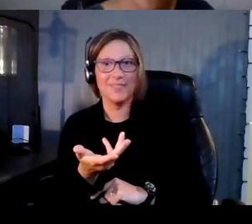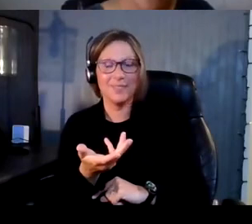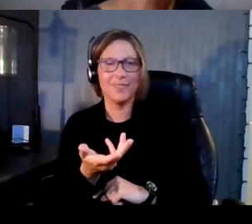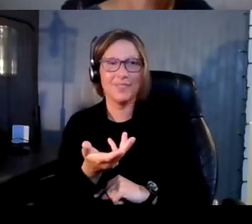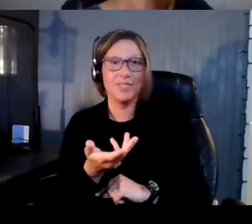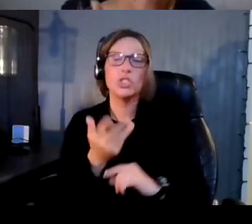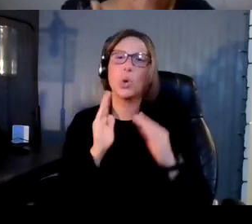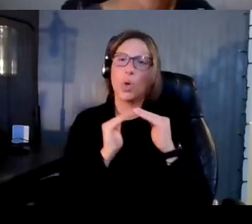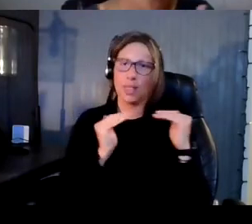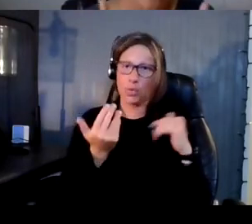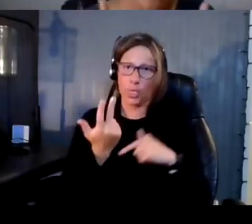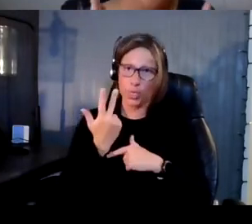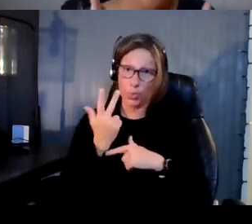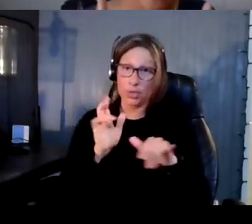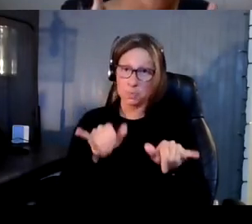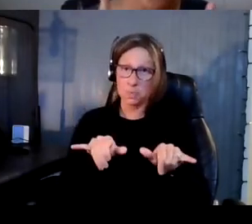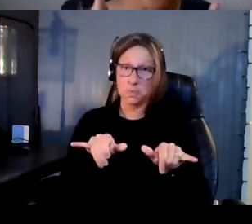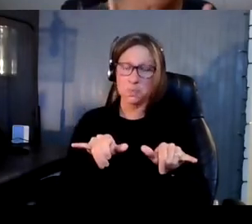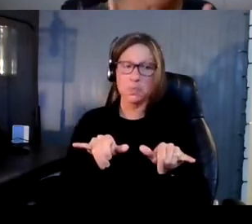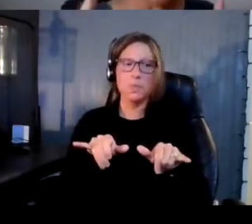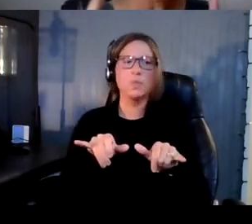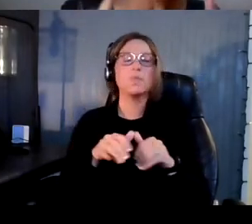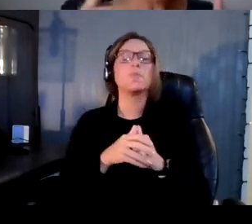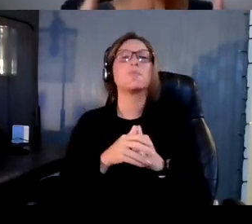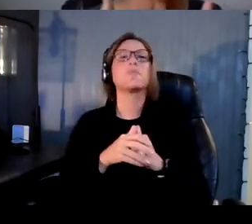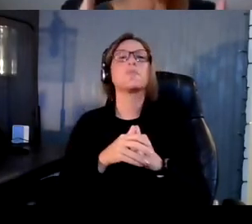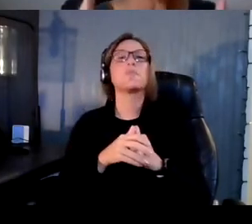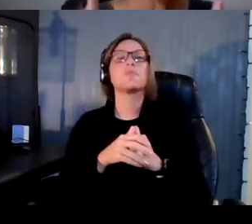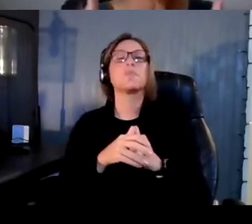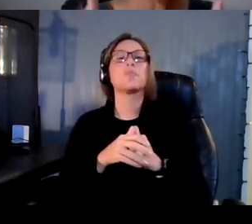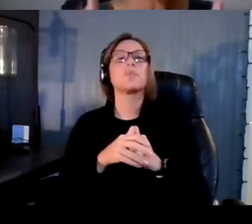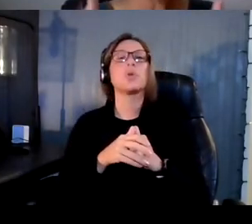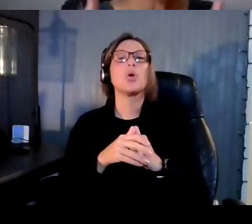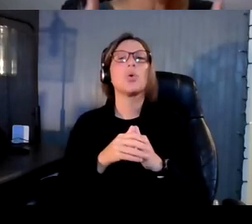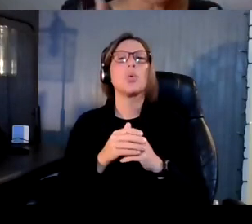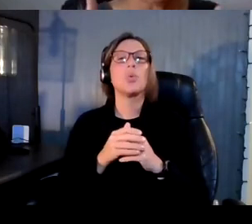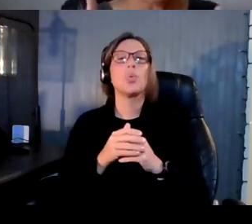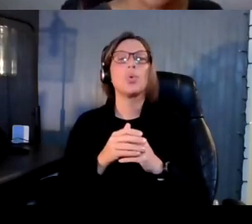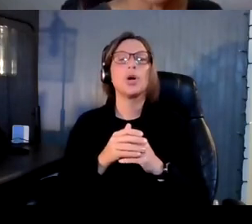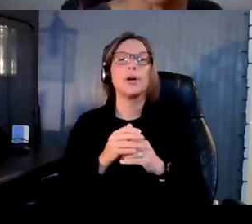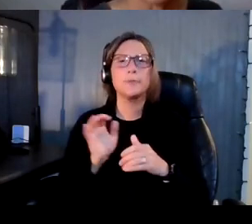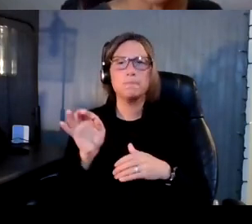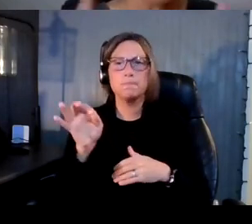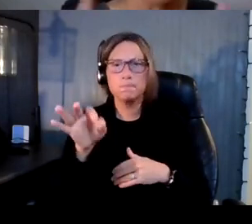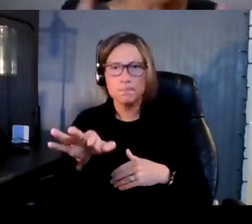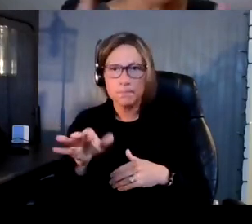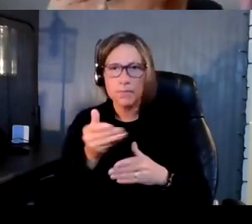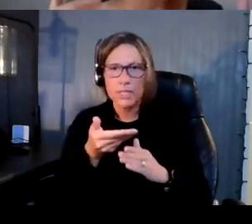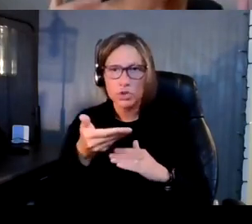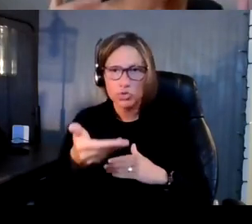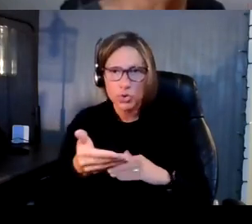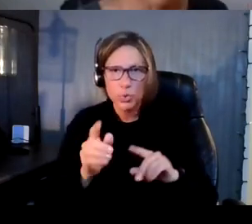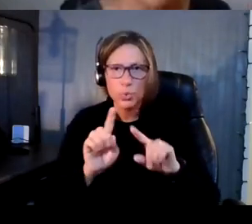level 3 and we're starting to address or starting to introduce these things,